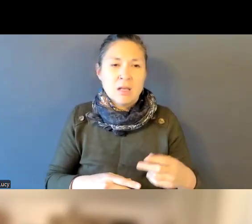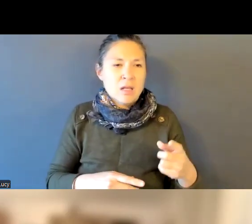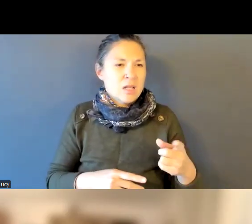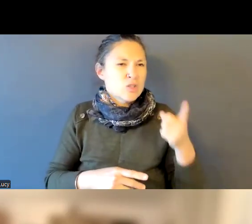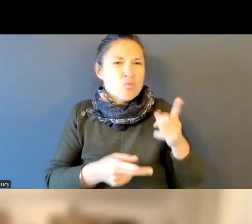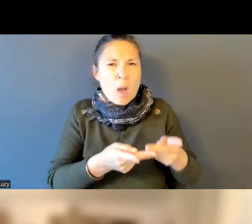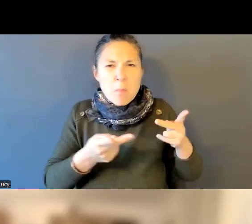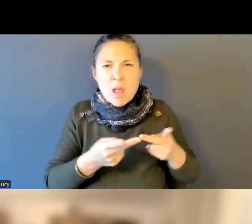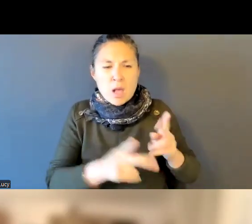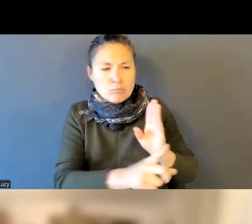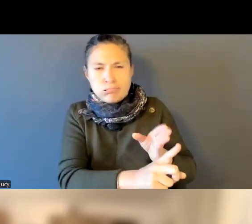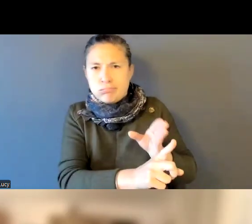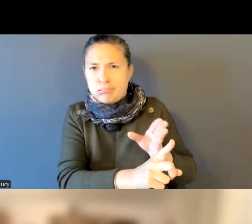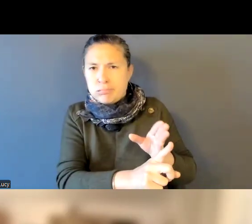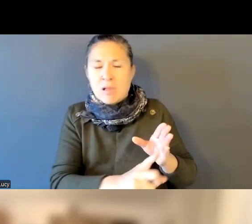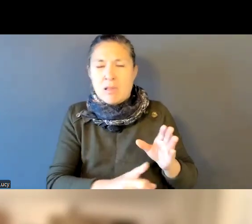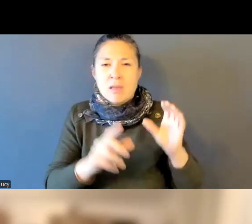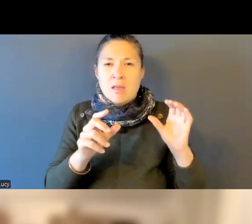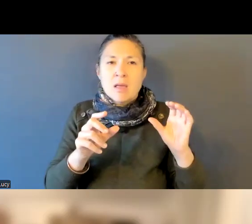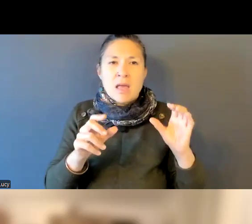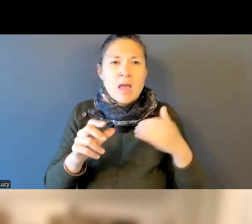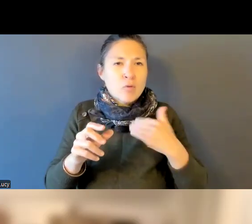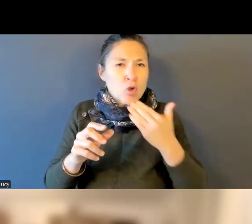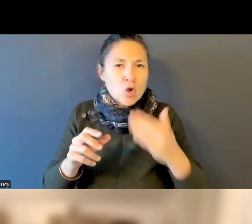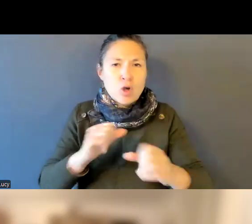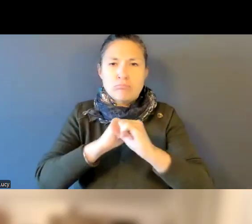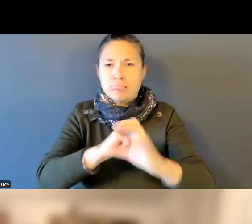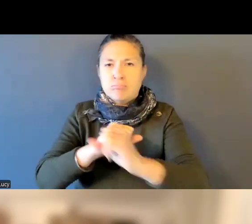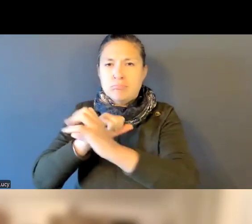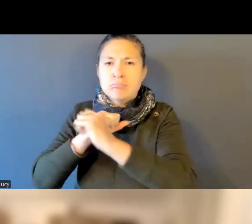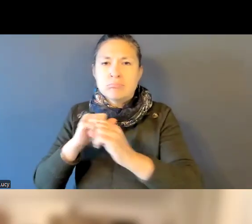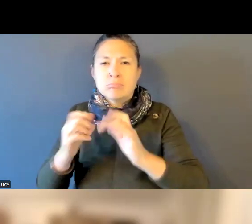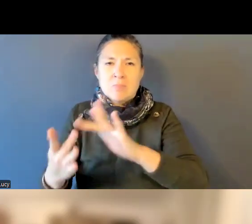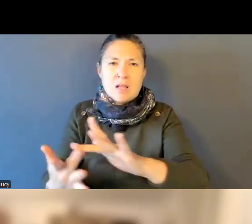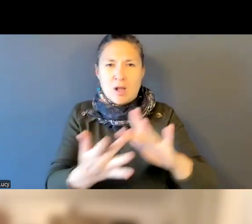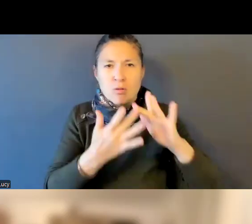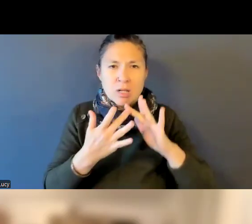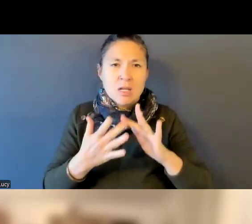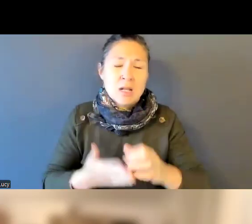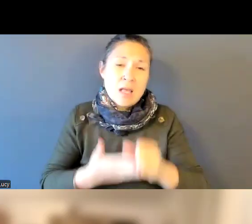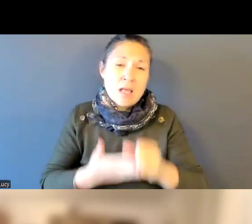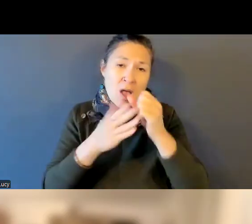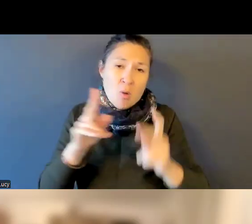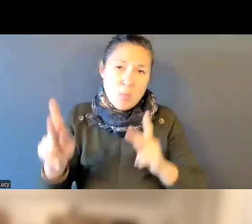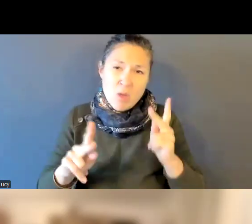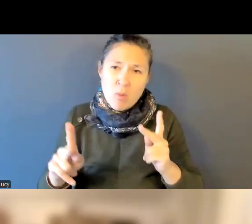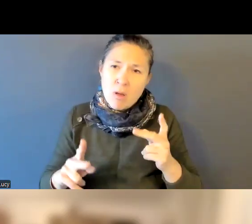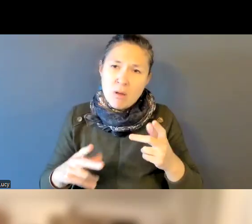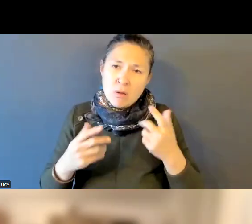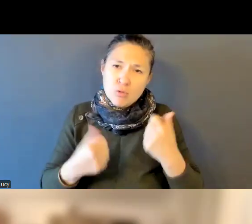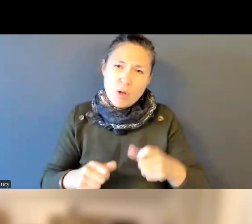do meaningful outreach and help folks really understand the range